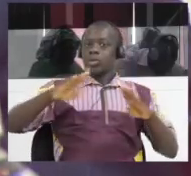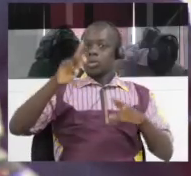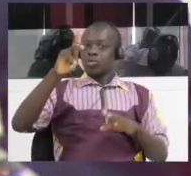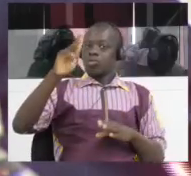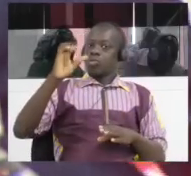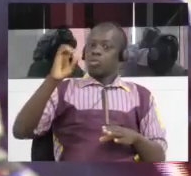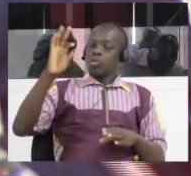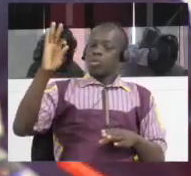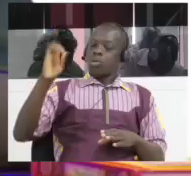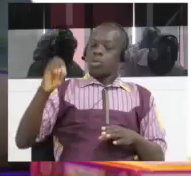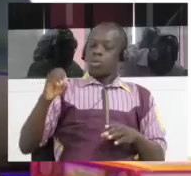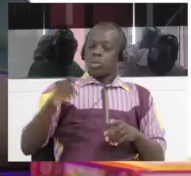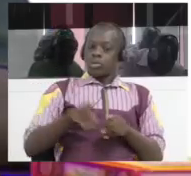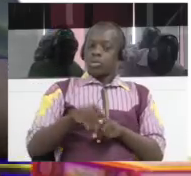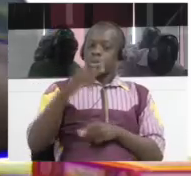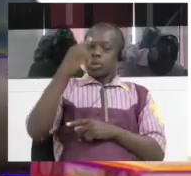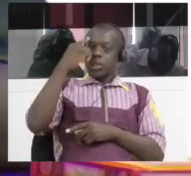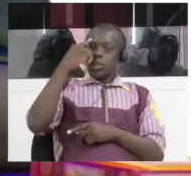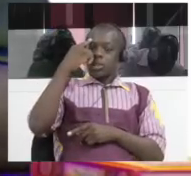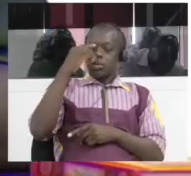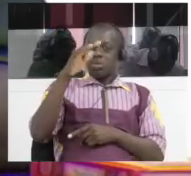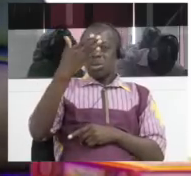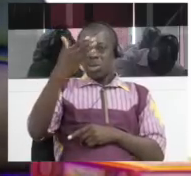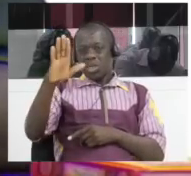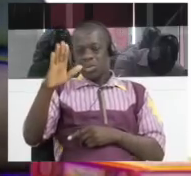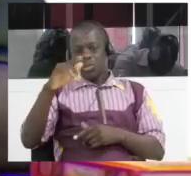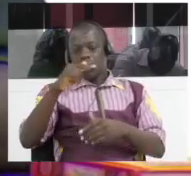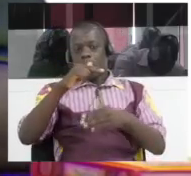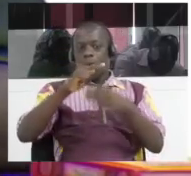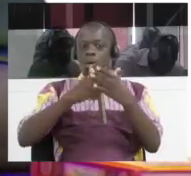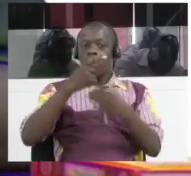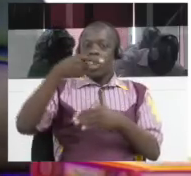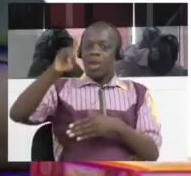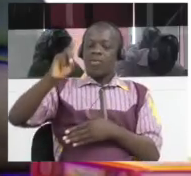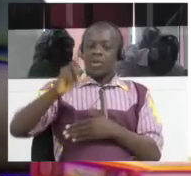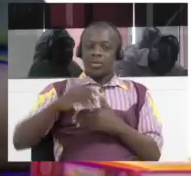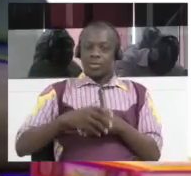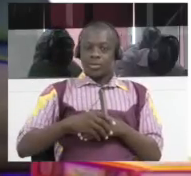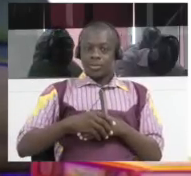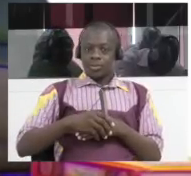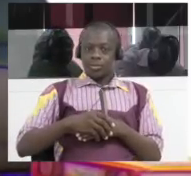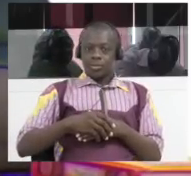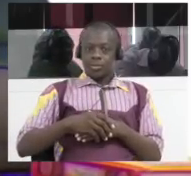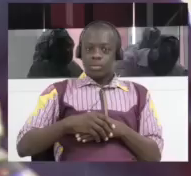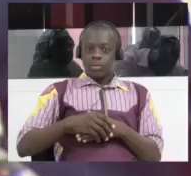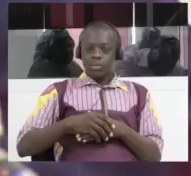of the colonel in Koto? I think this was upwards of 10 going to 11 in the morning.